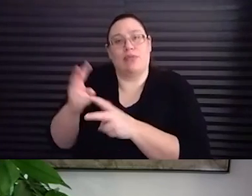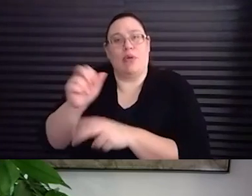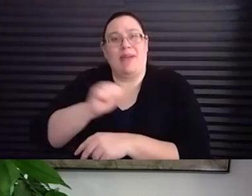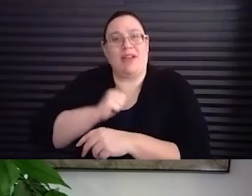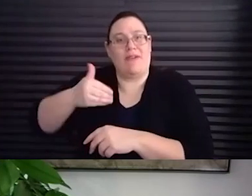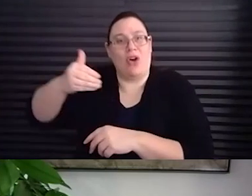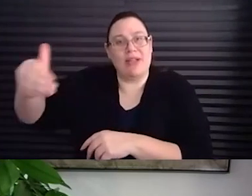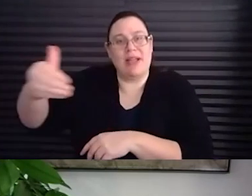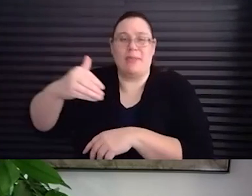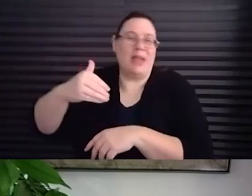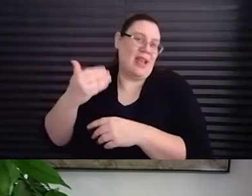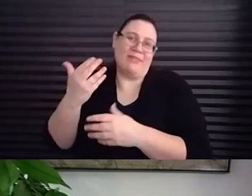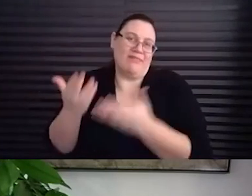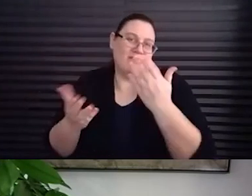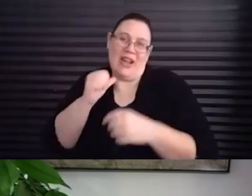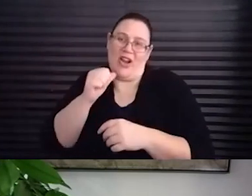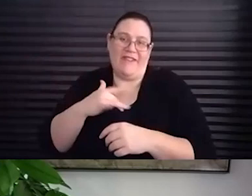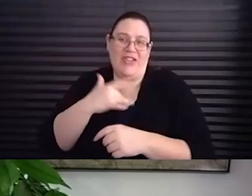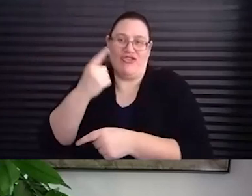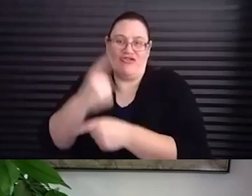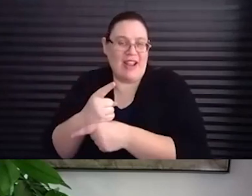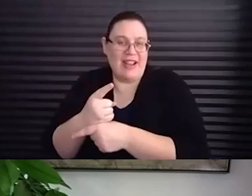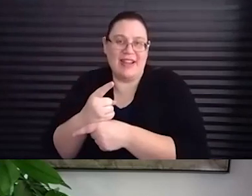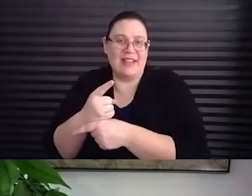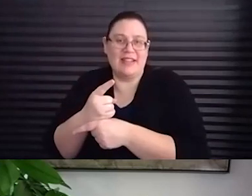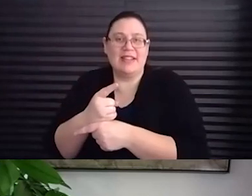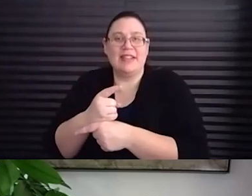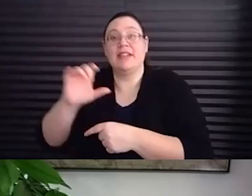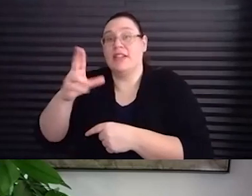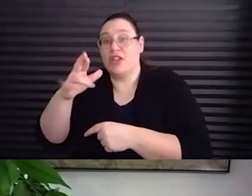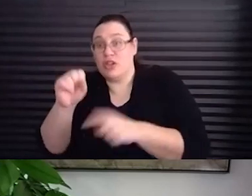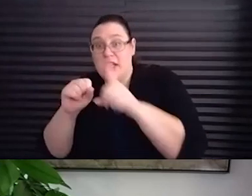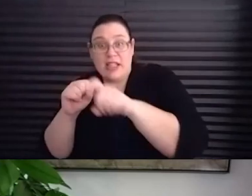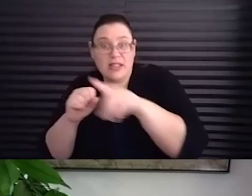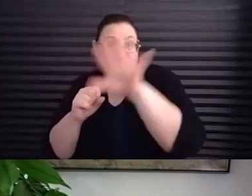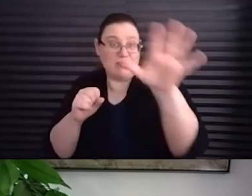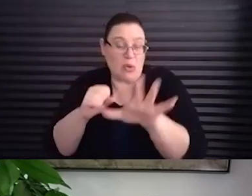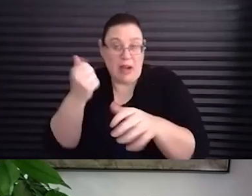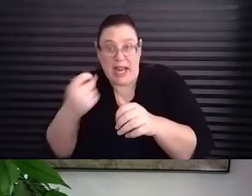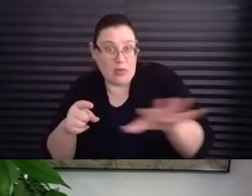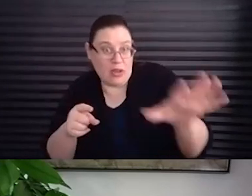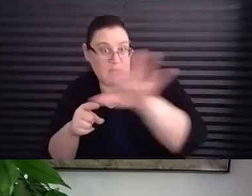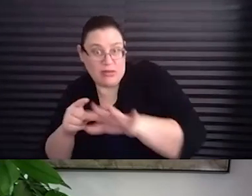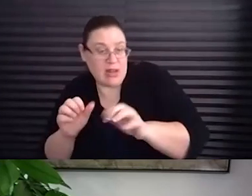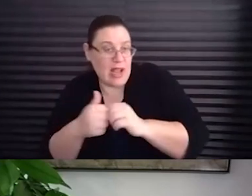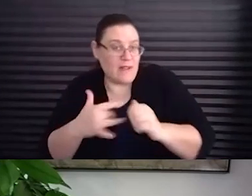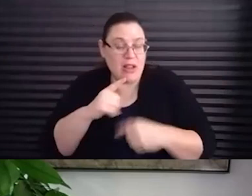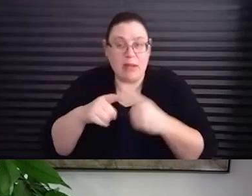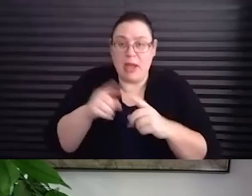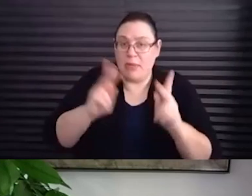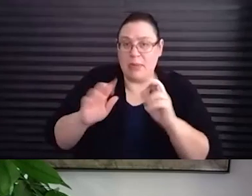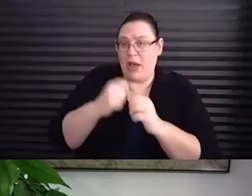and that doesn't necessarily feel right. Chris, and then to anybody else, are there any tips that you have for people on how to be